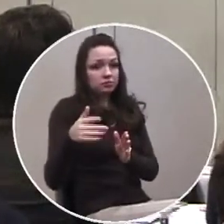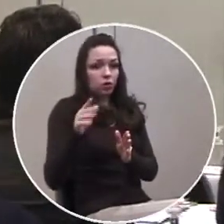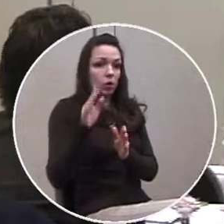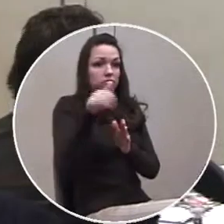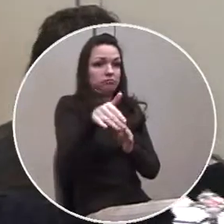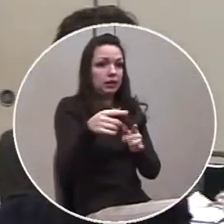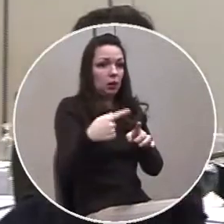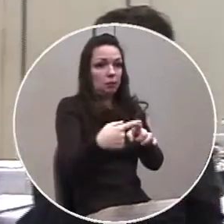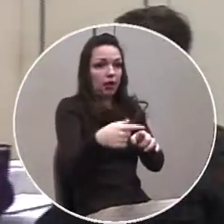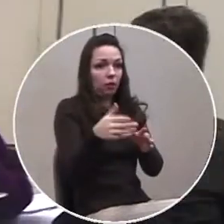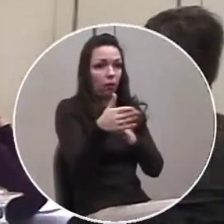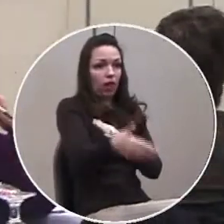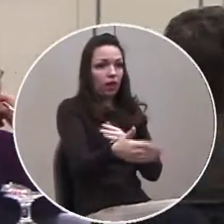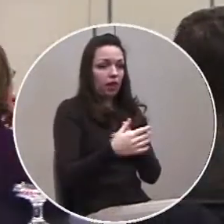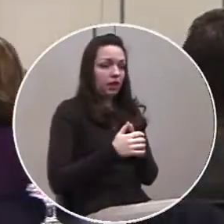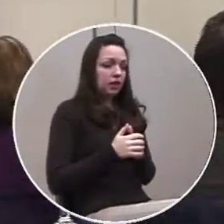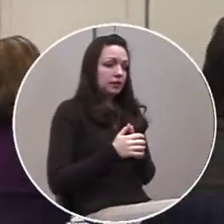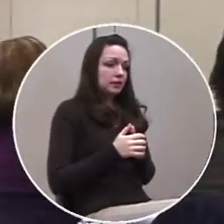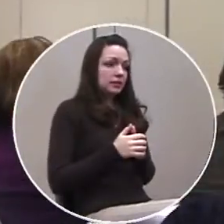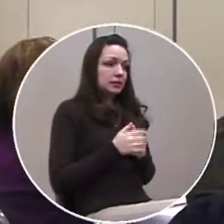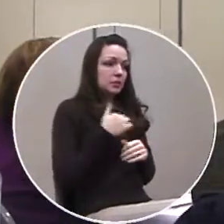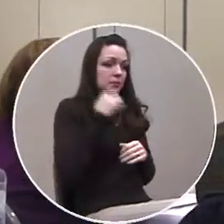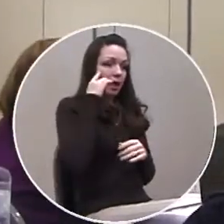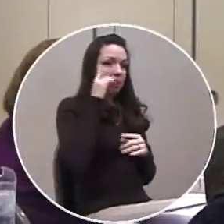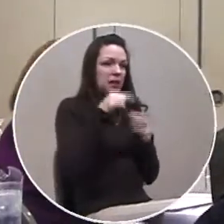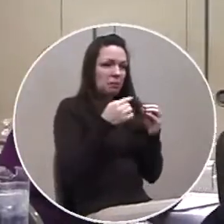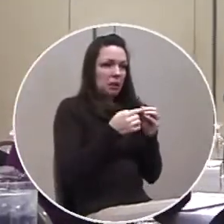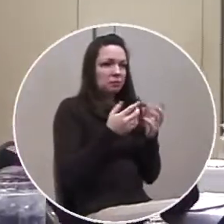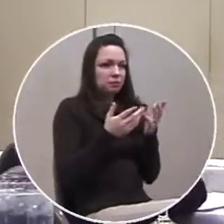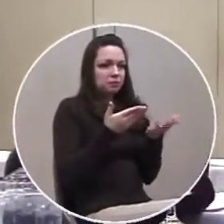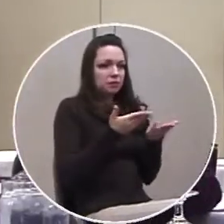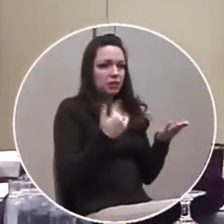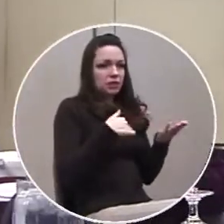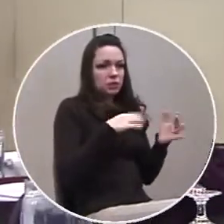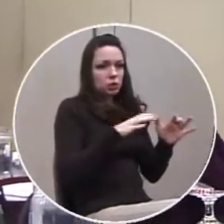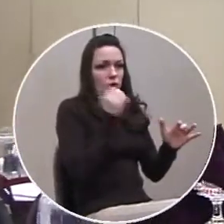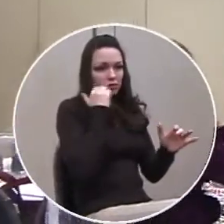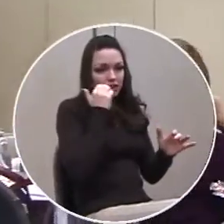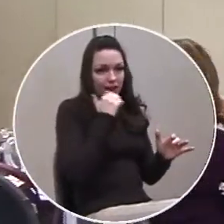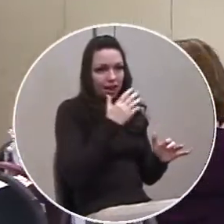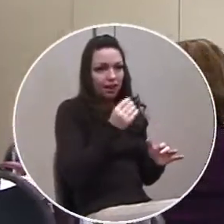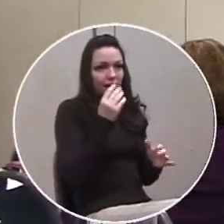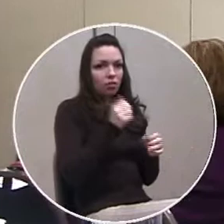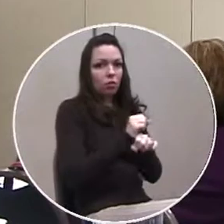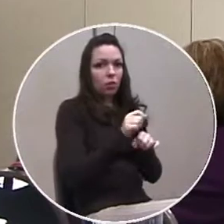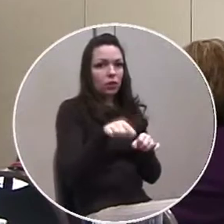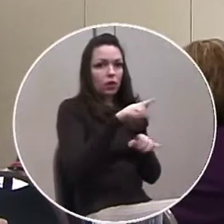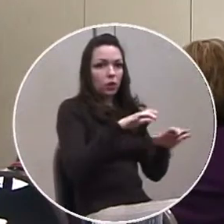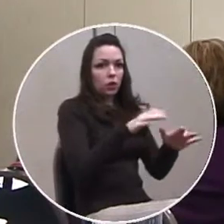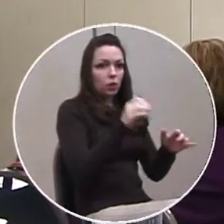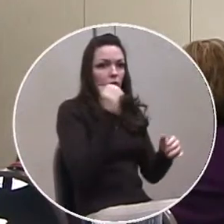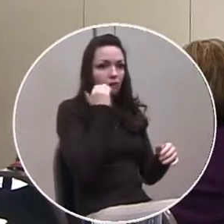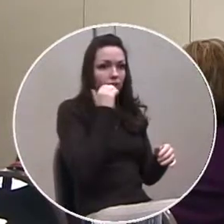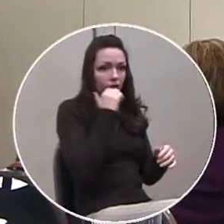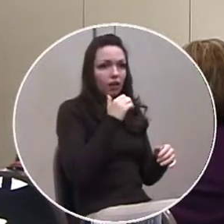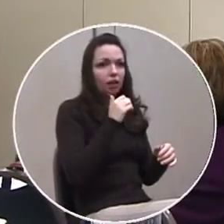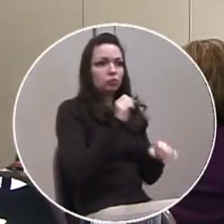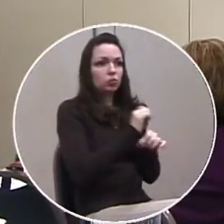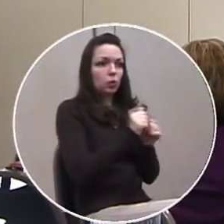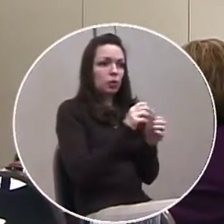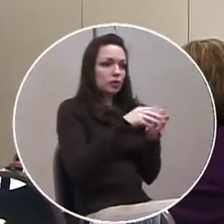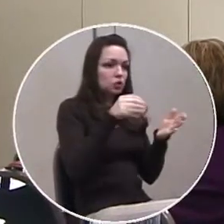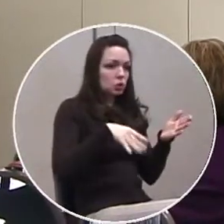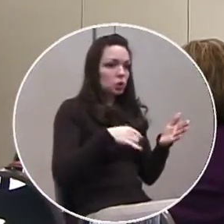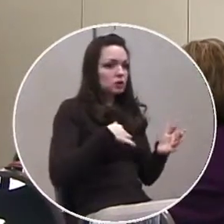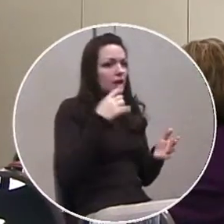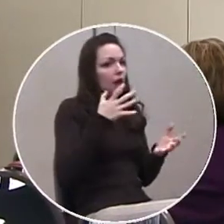And as I think about this, I think about the things that we all do day to day, and the work that you do in particular, working every day with students. And I just want